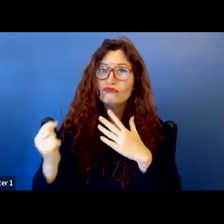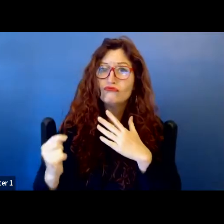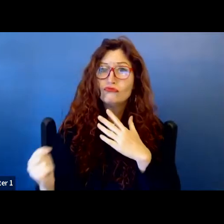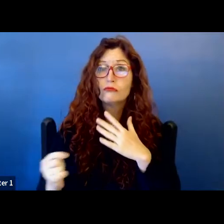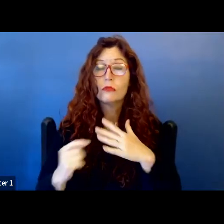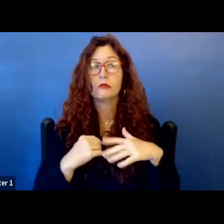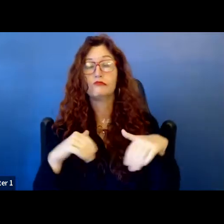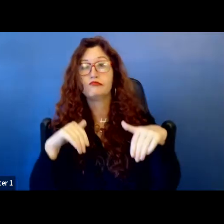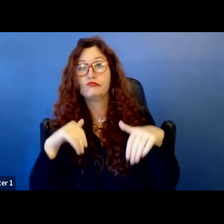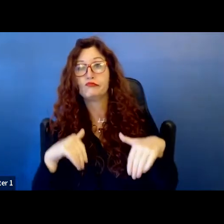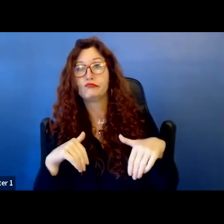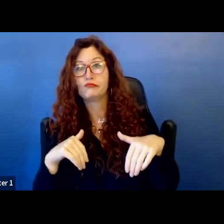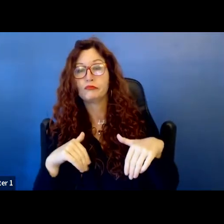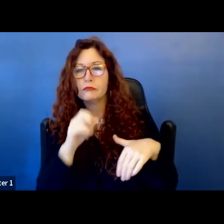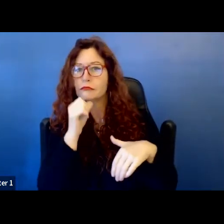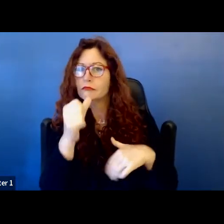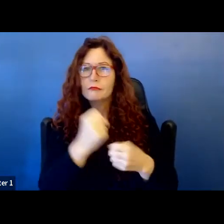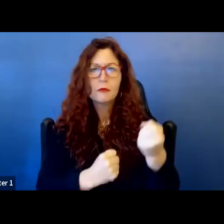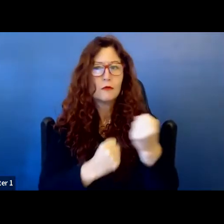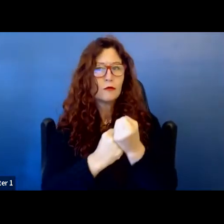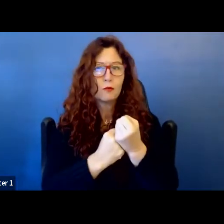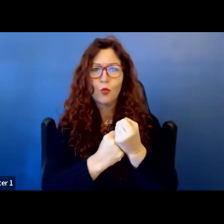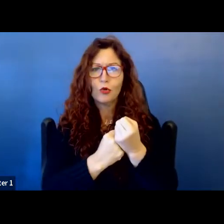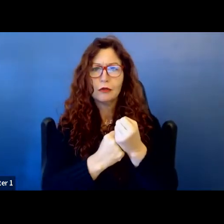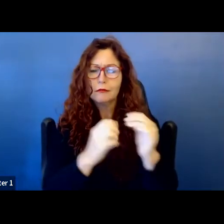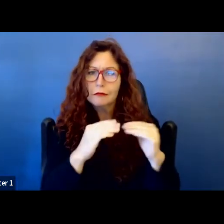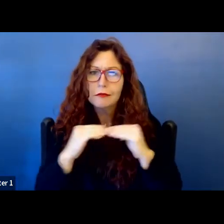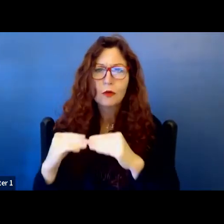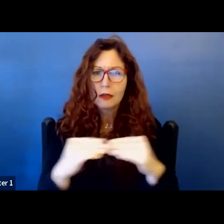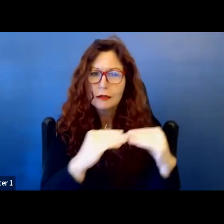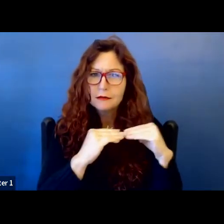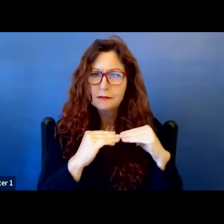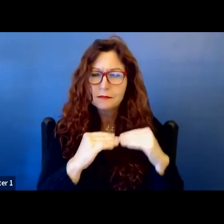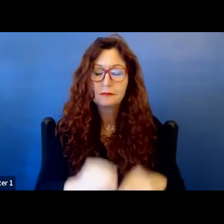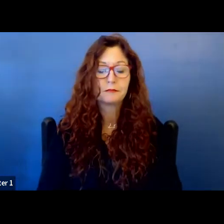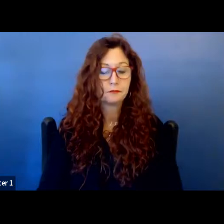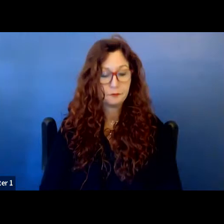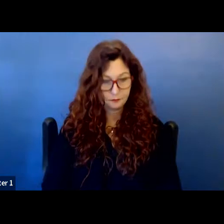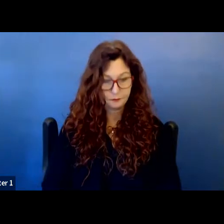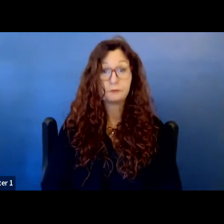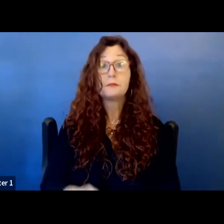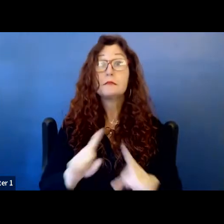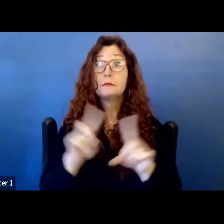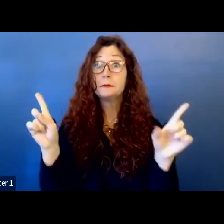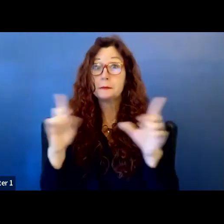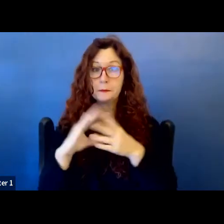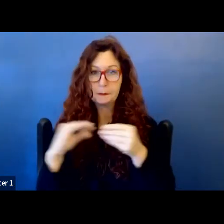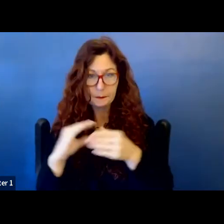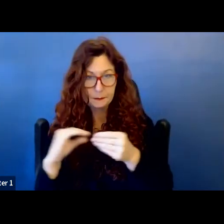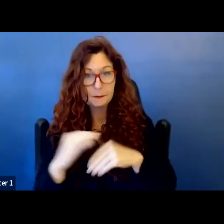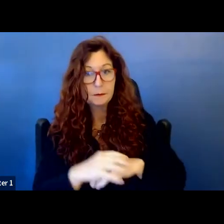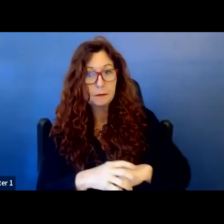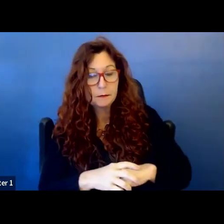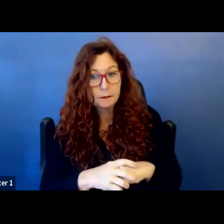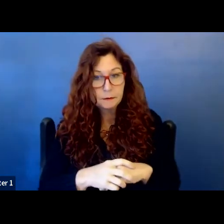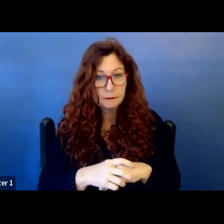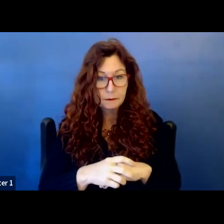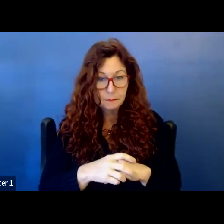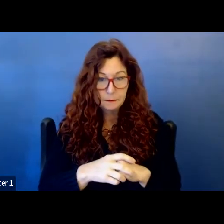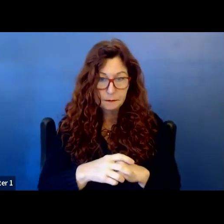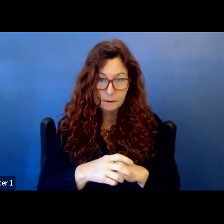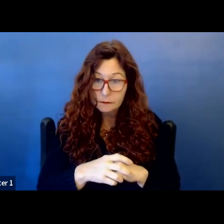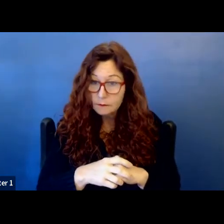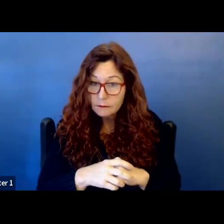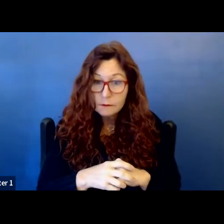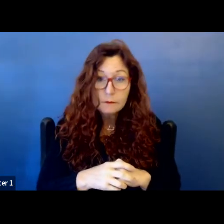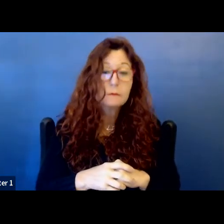another worker was confronted with the news at his job site this notice was presumably presented in the tradition of racialized terror in the us that includes